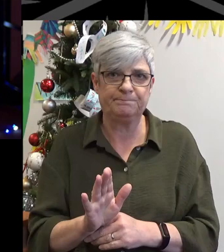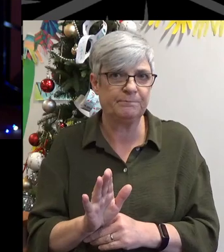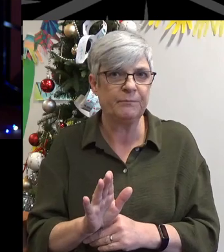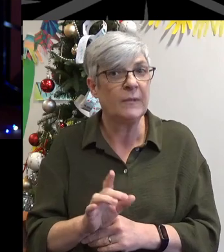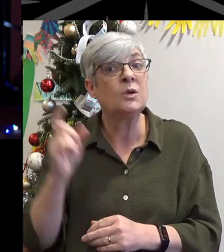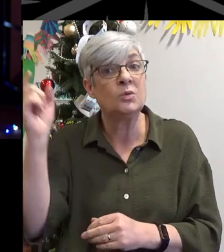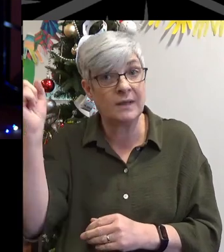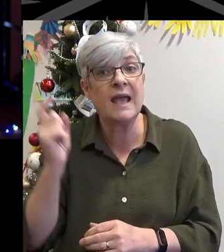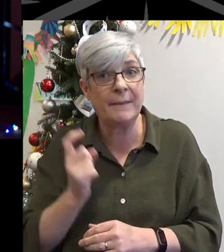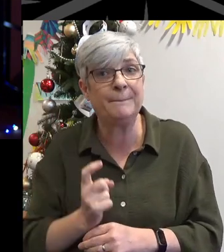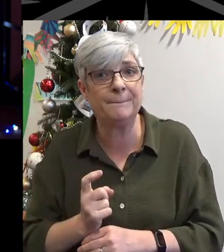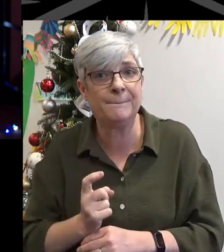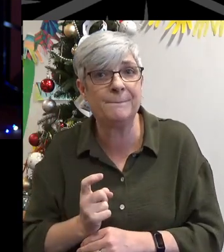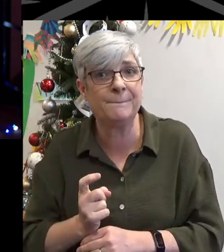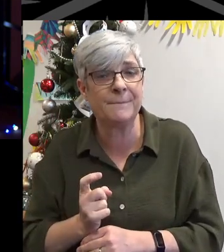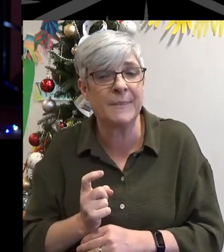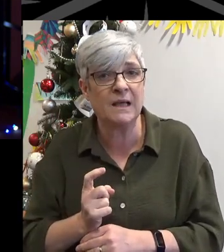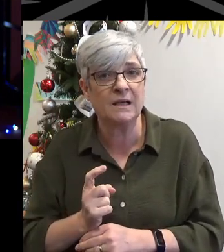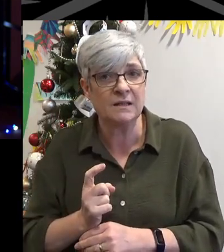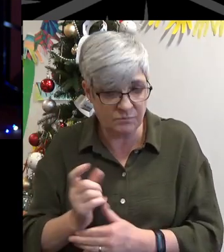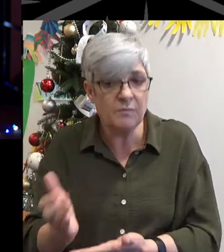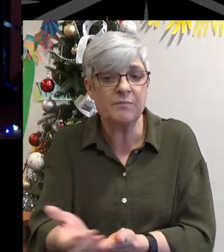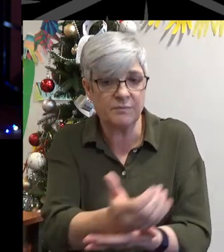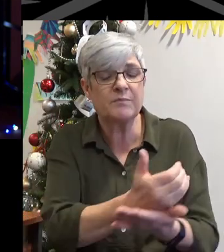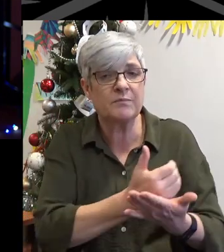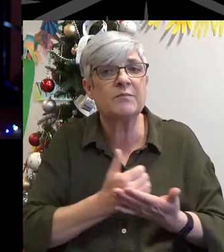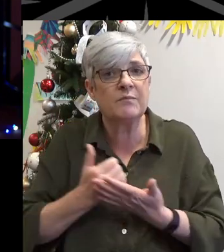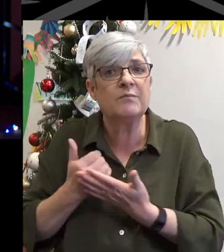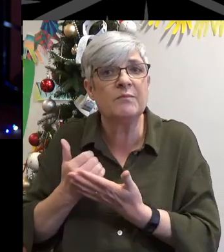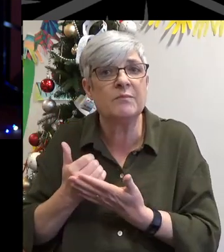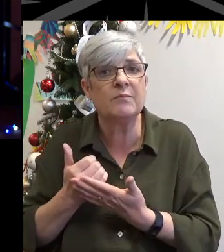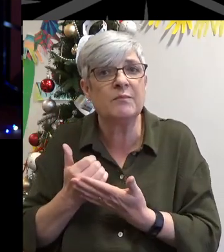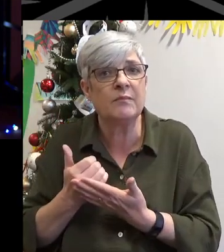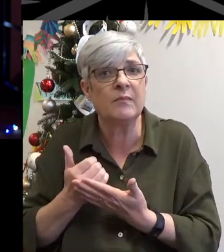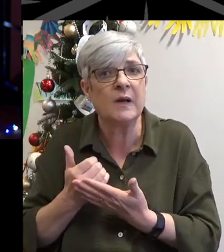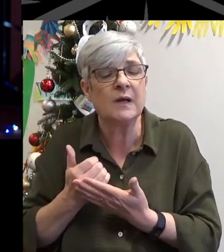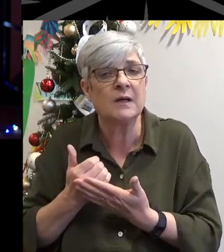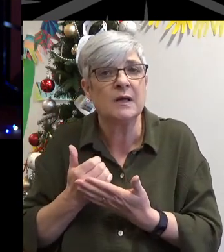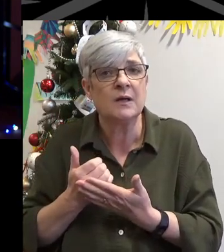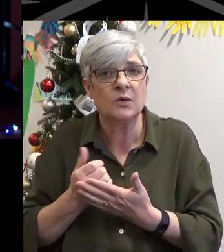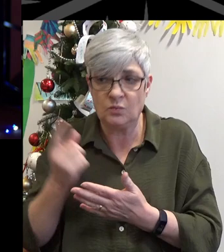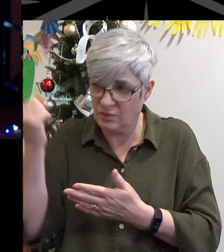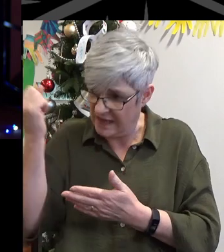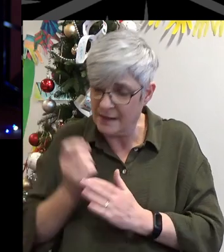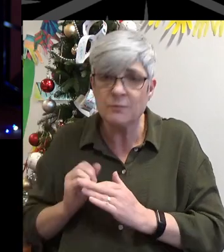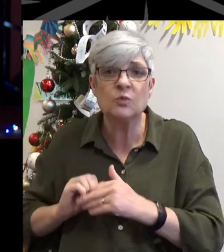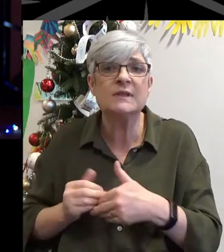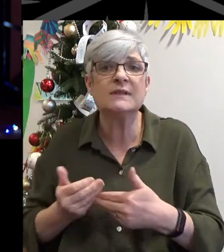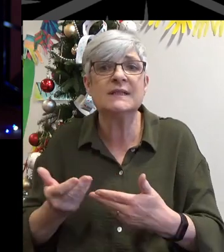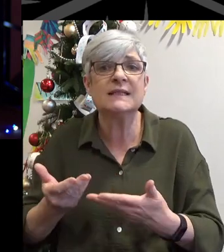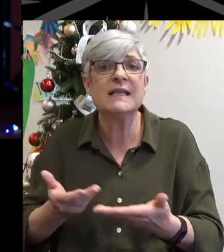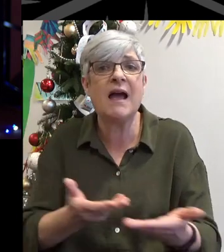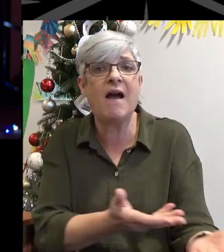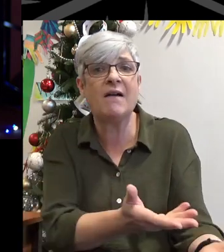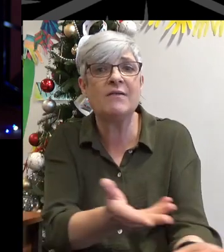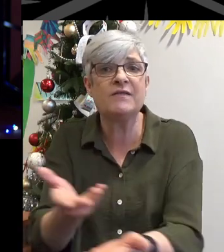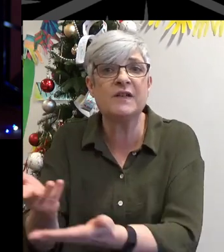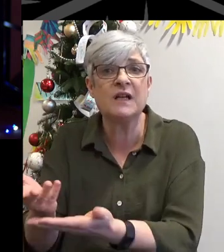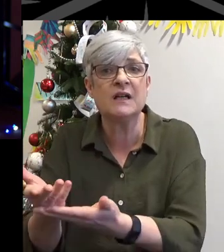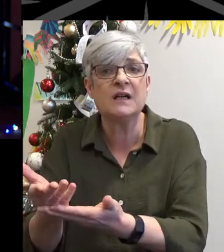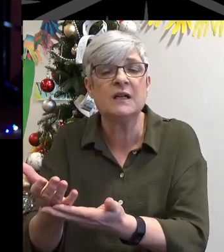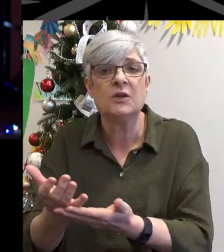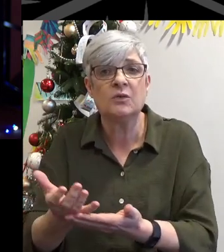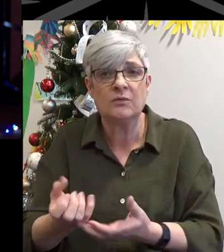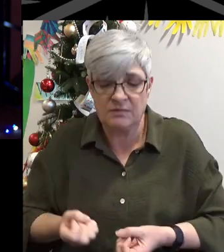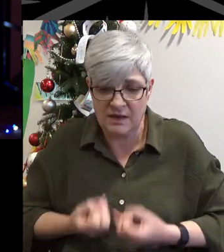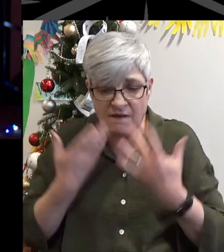but you came to be a saviour. You came to serve, to give your life as a